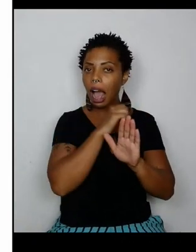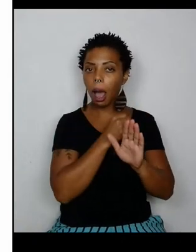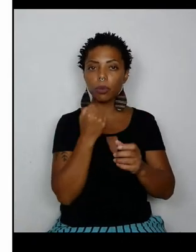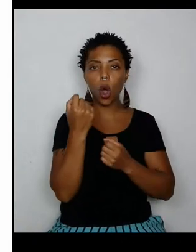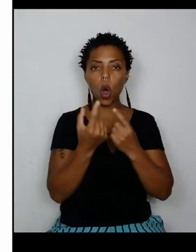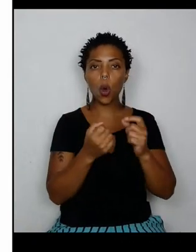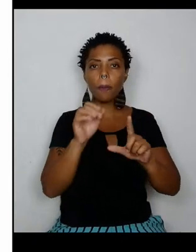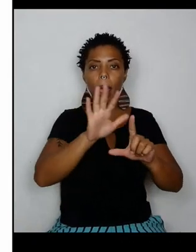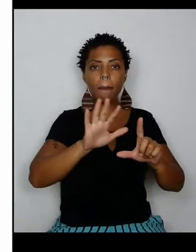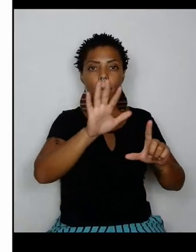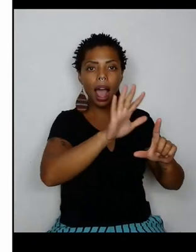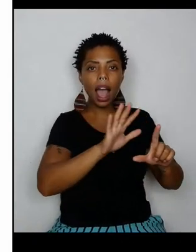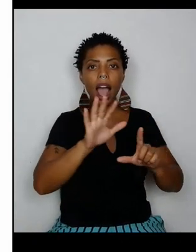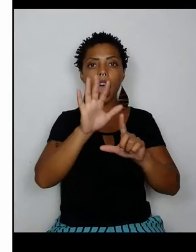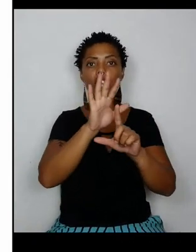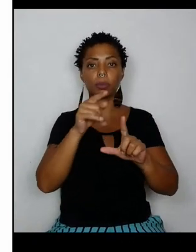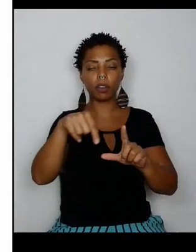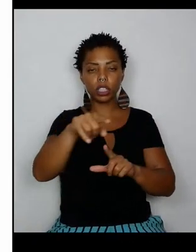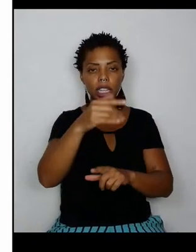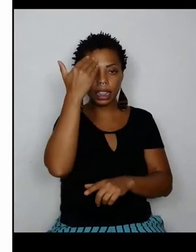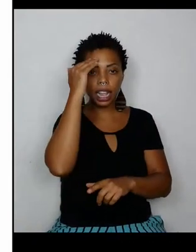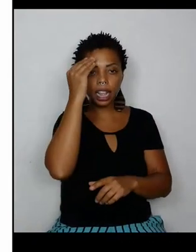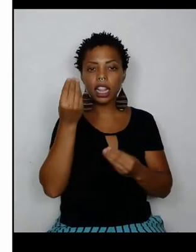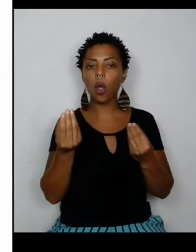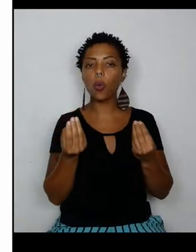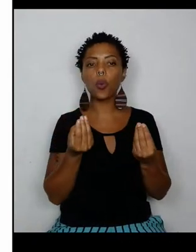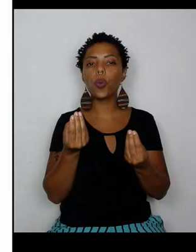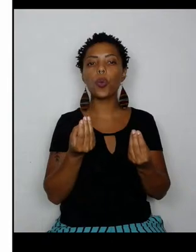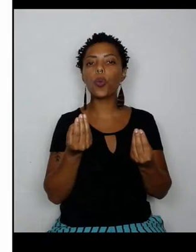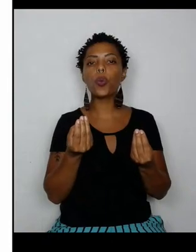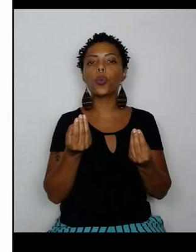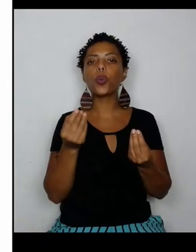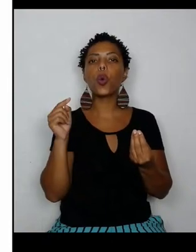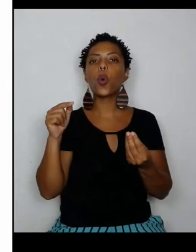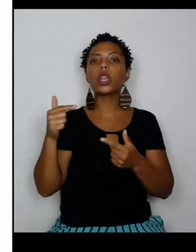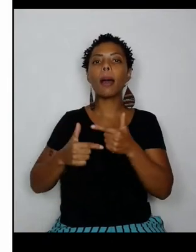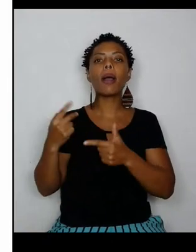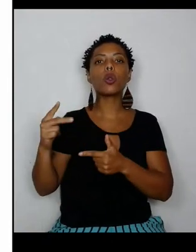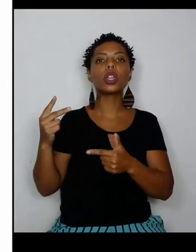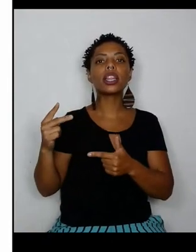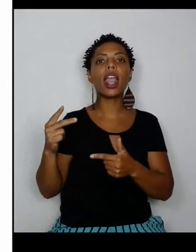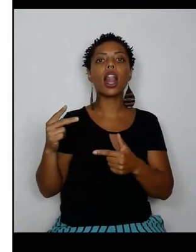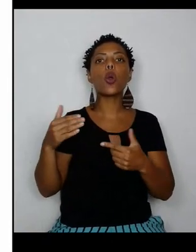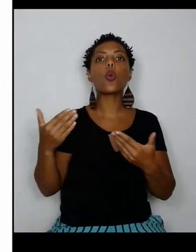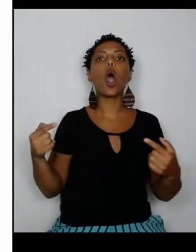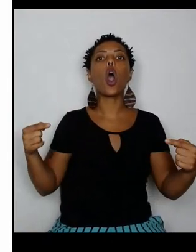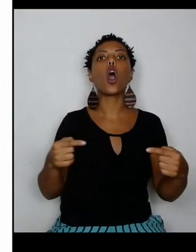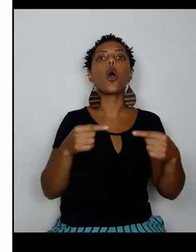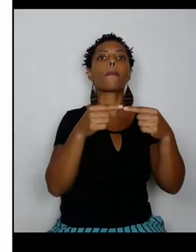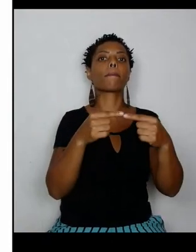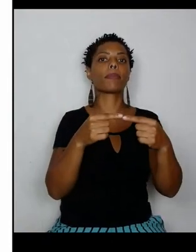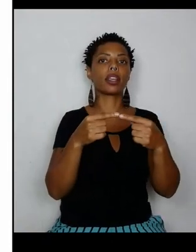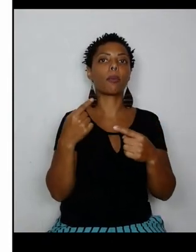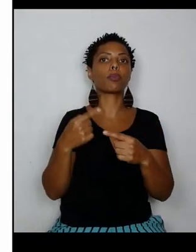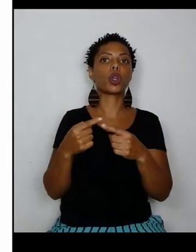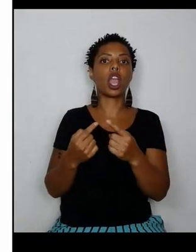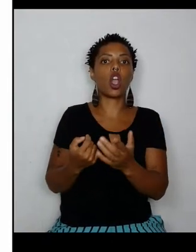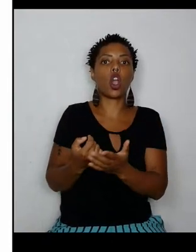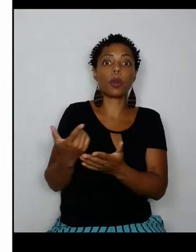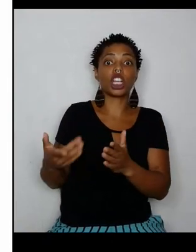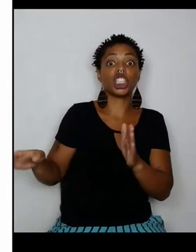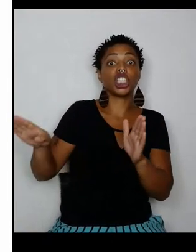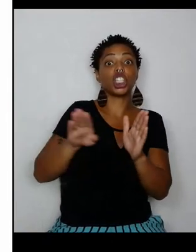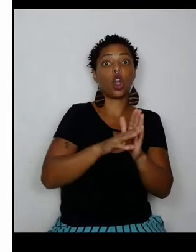pictures of that just so you have an idea and just so you understand exactly the context in which gogan's